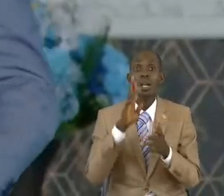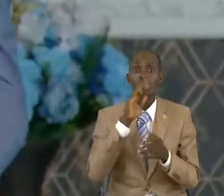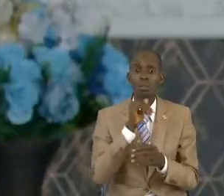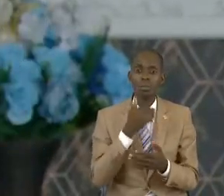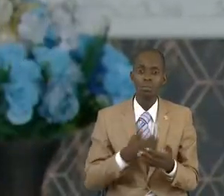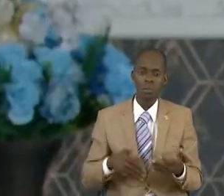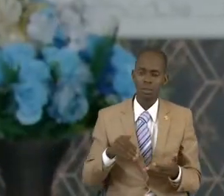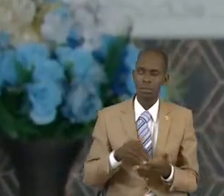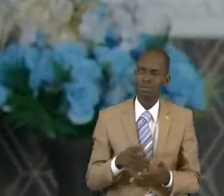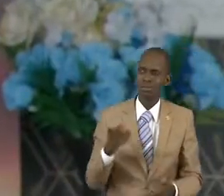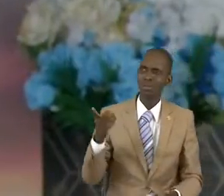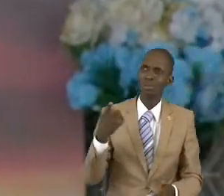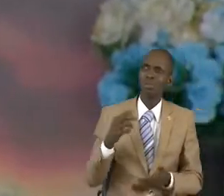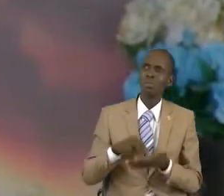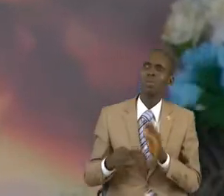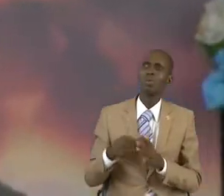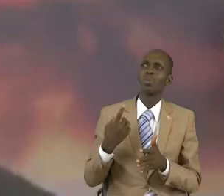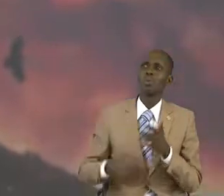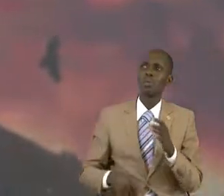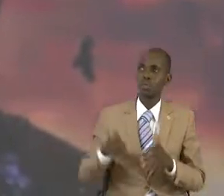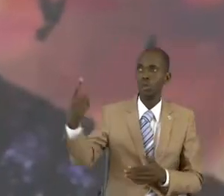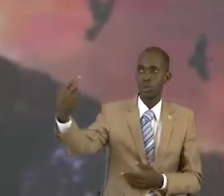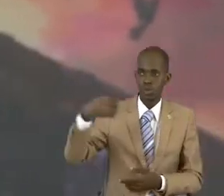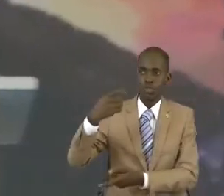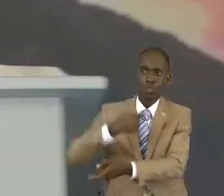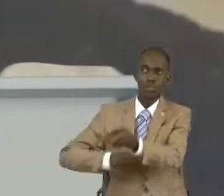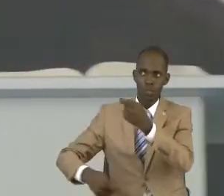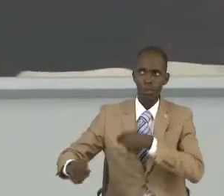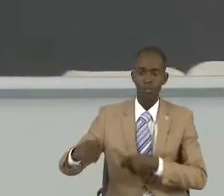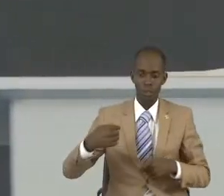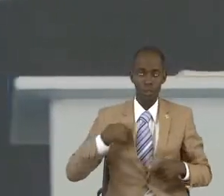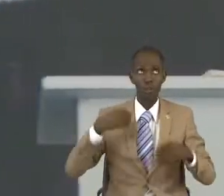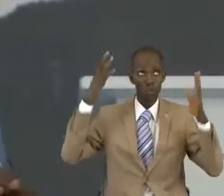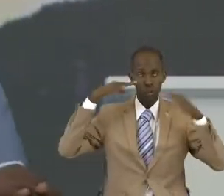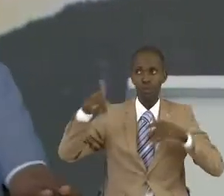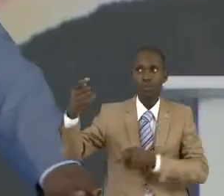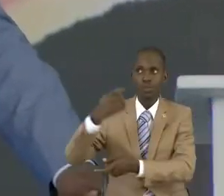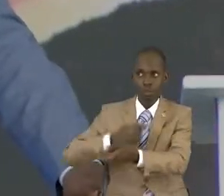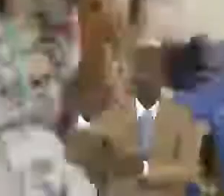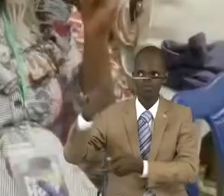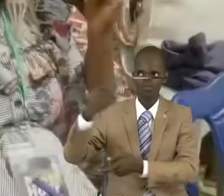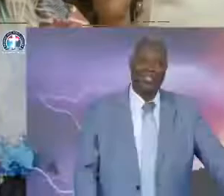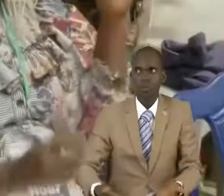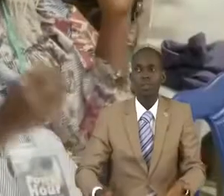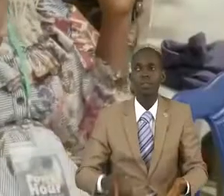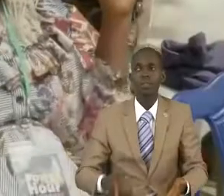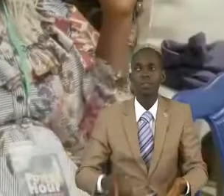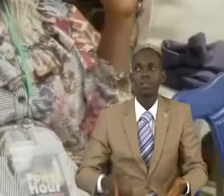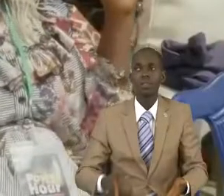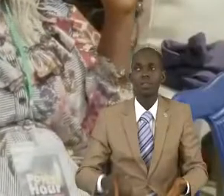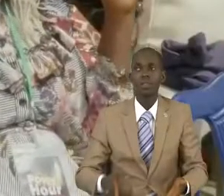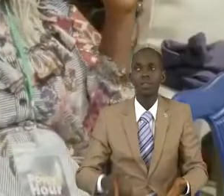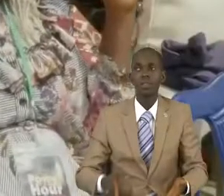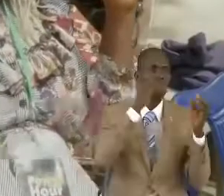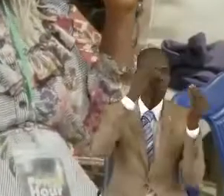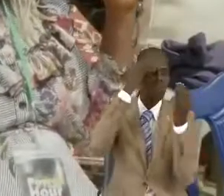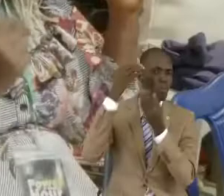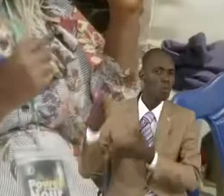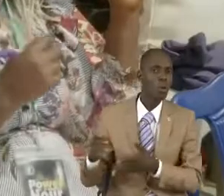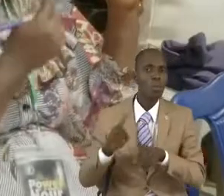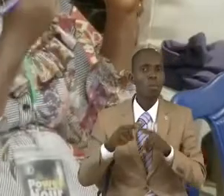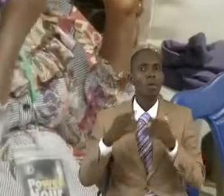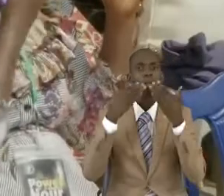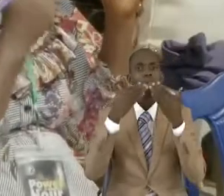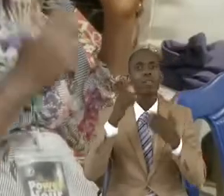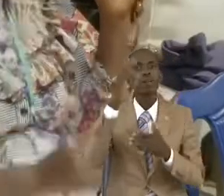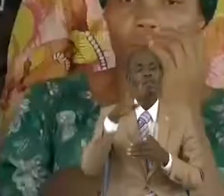talking about? You come and stand here if you're saying stay there. And then they go to other places, not born again. Thank God for those who